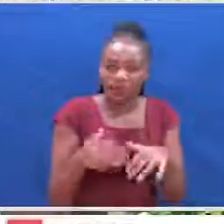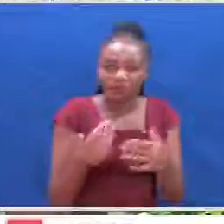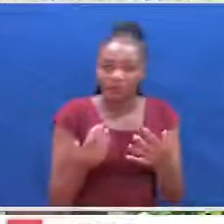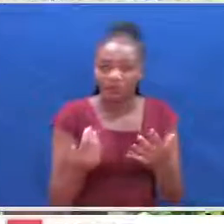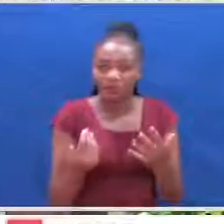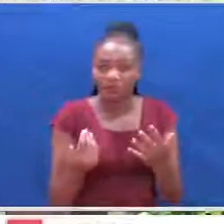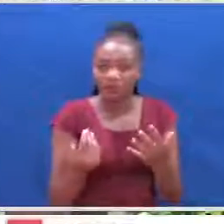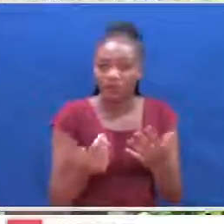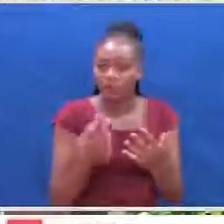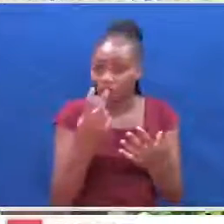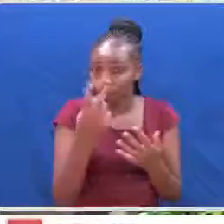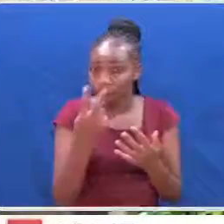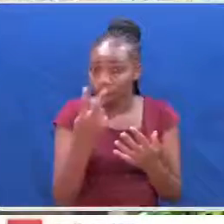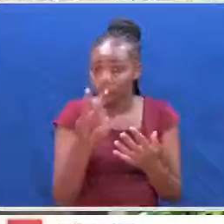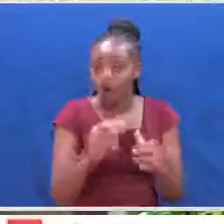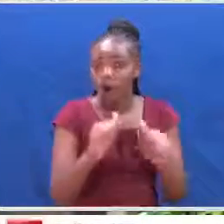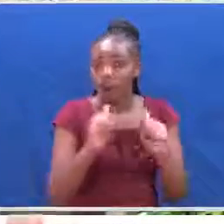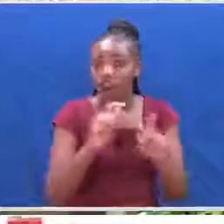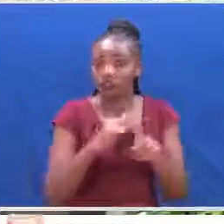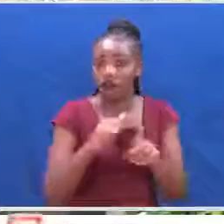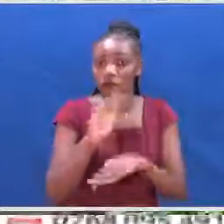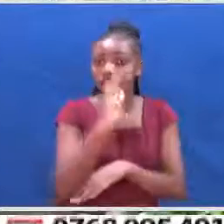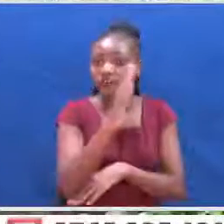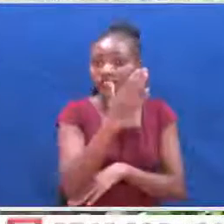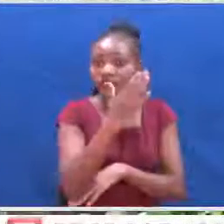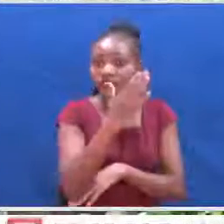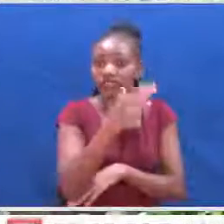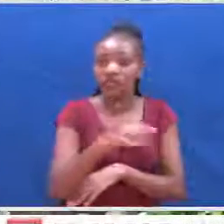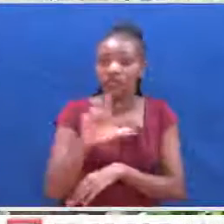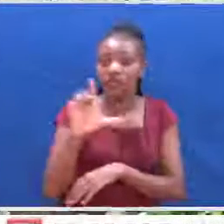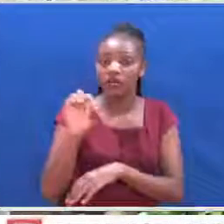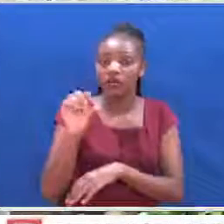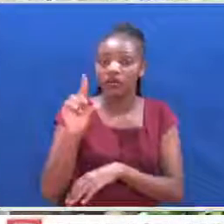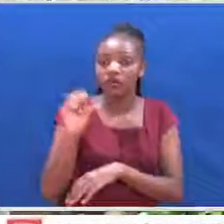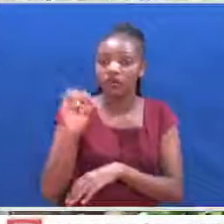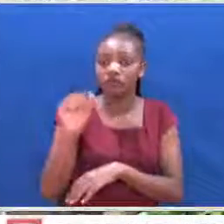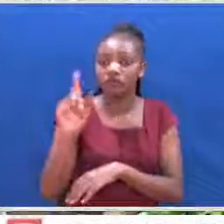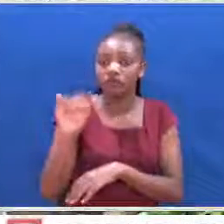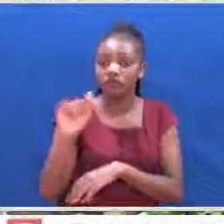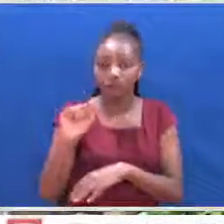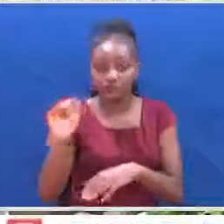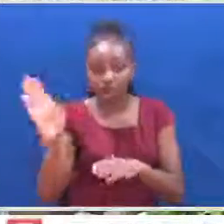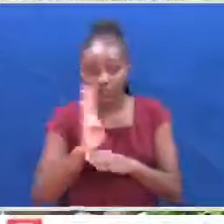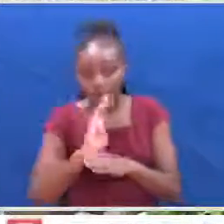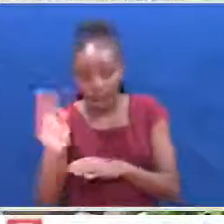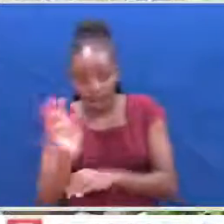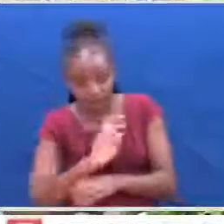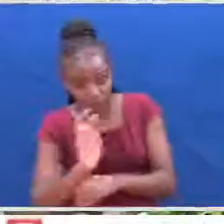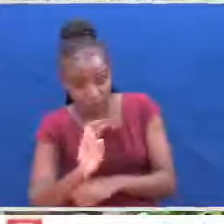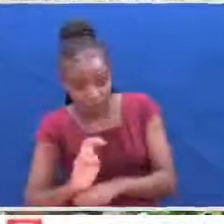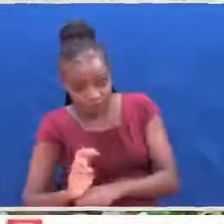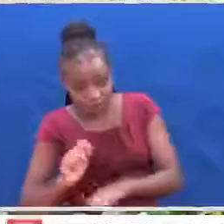two rers from ludiani forest station were on Patrol very Early in the